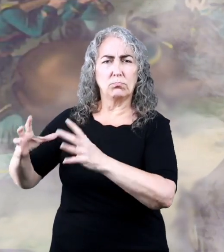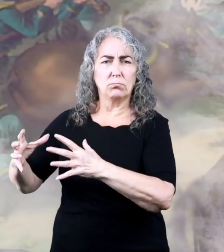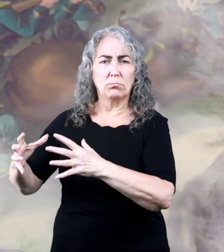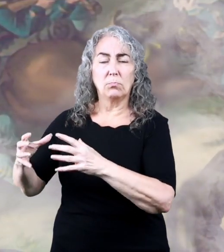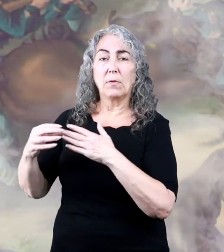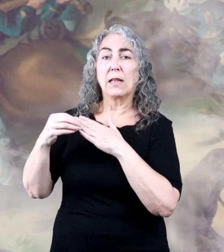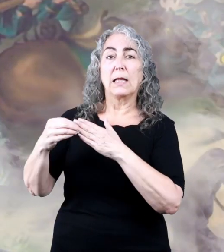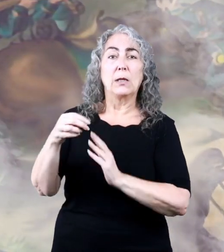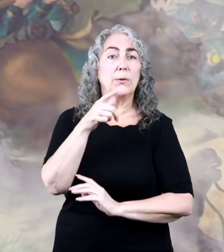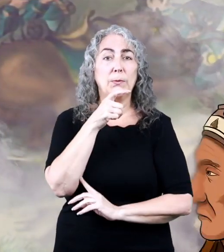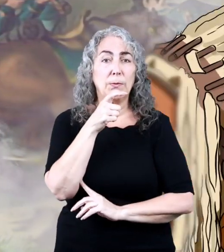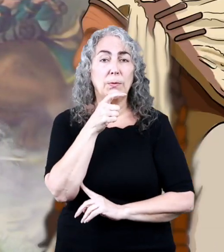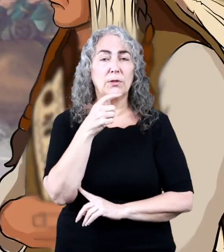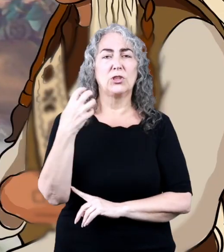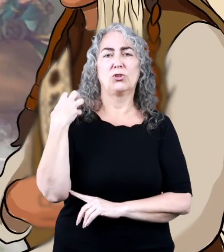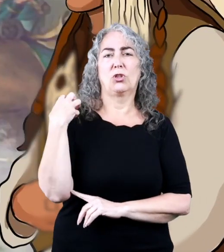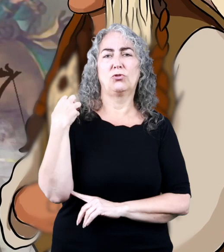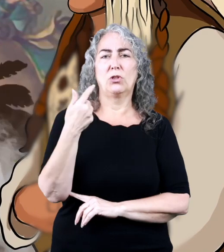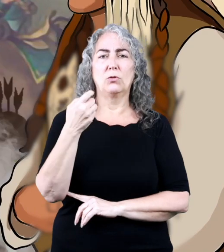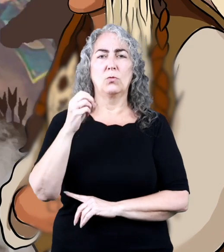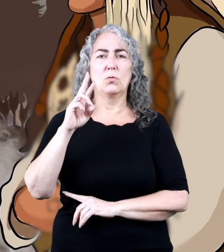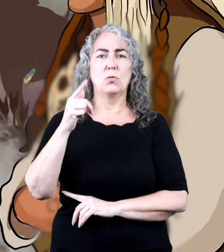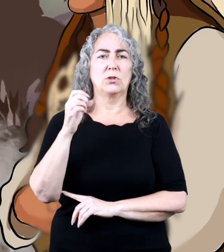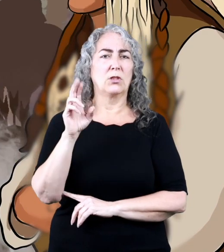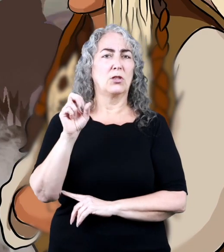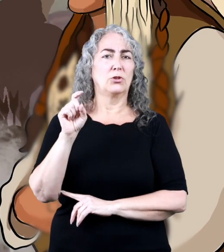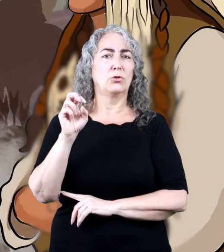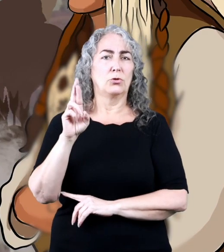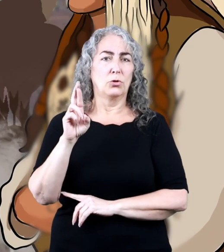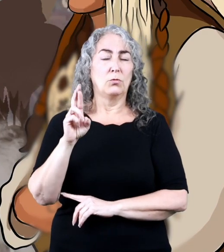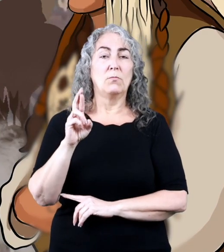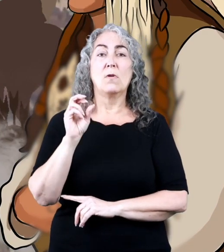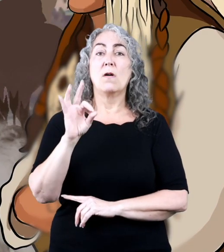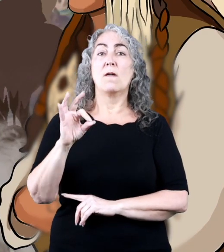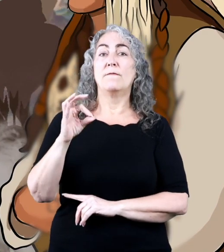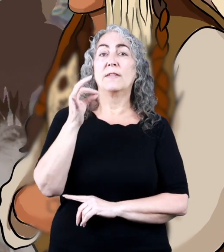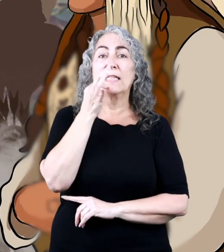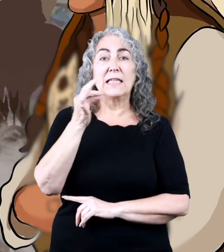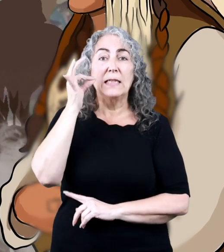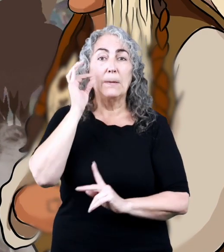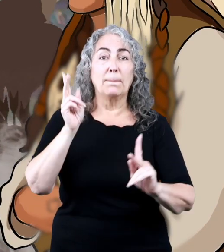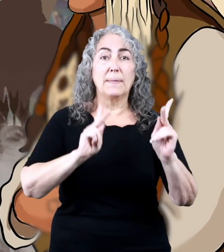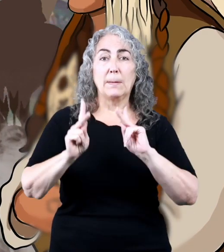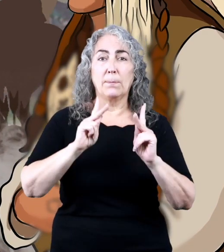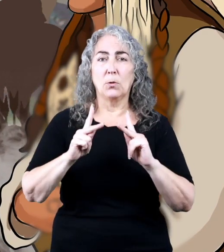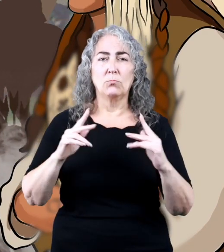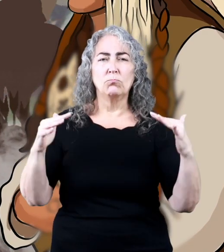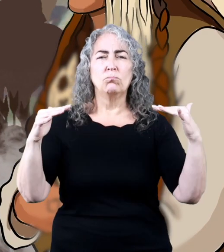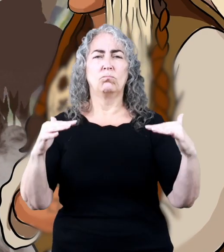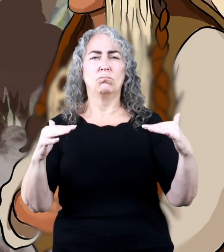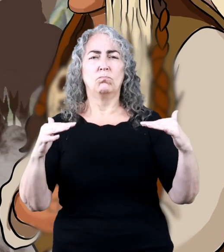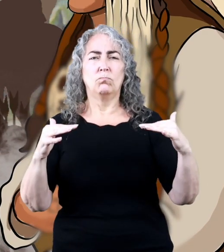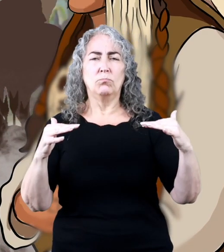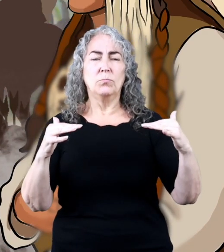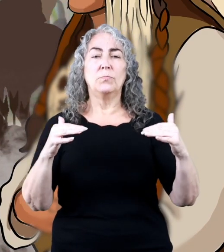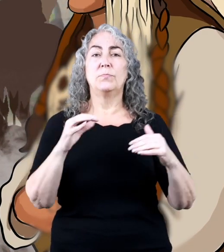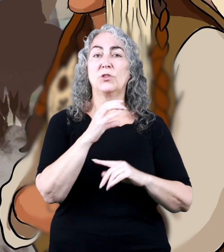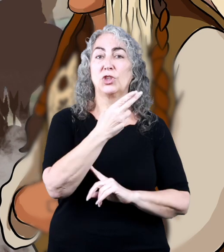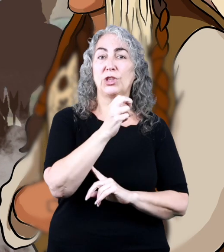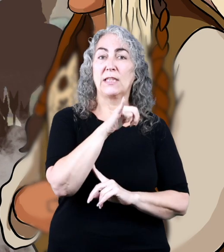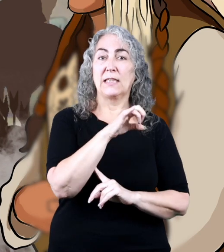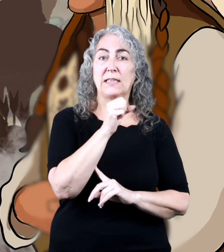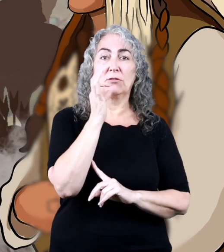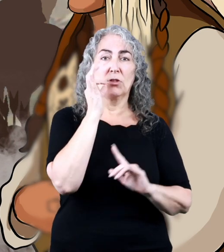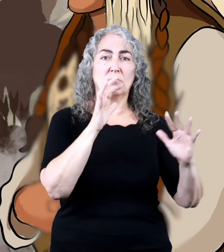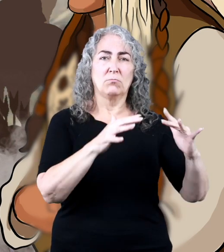by General George Custer attacked a small group of indigenous people from the Lakota and Cheyenne tribes.